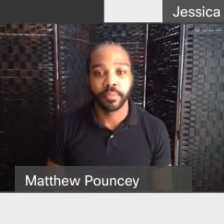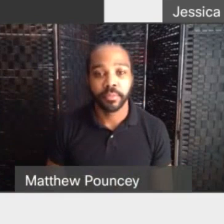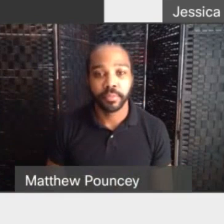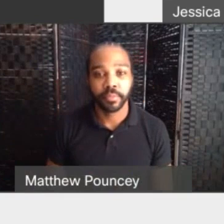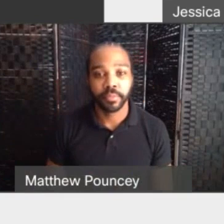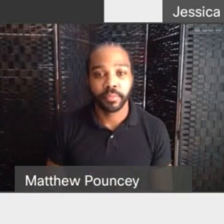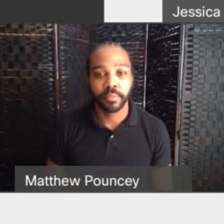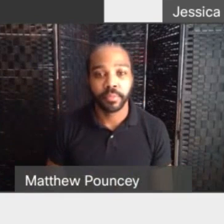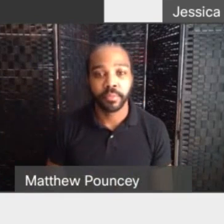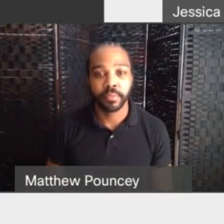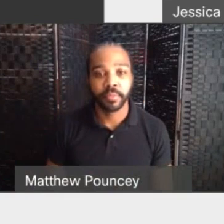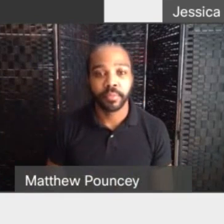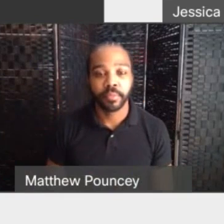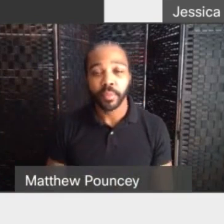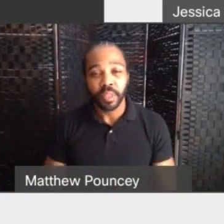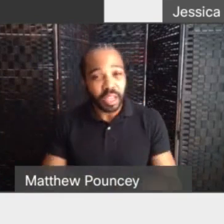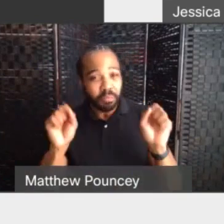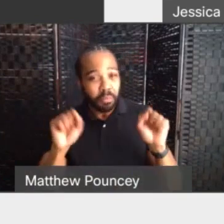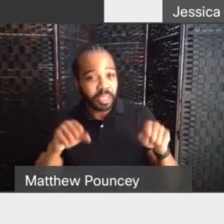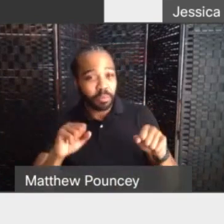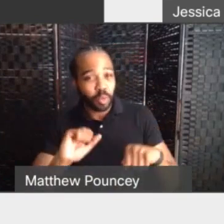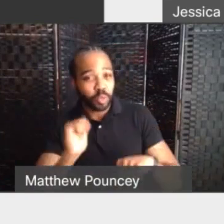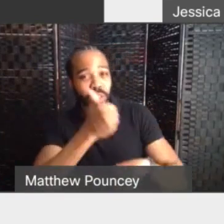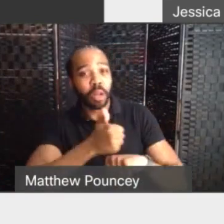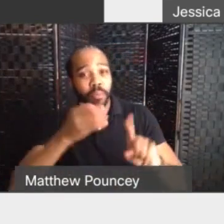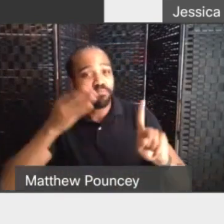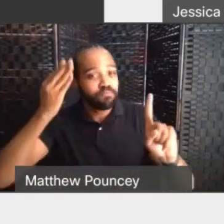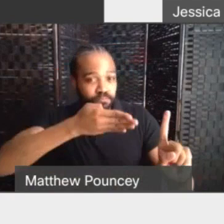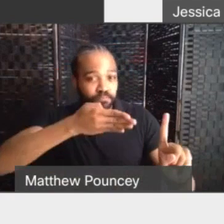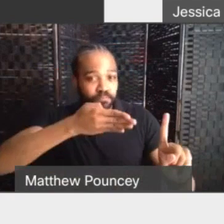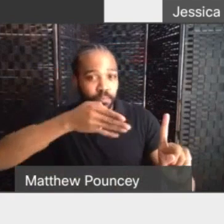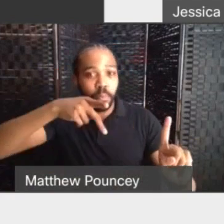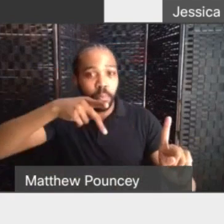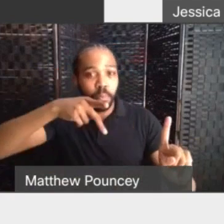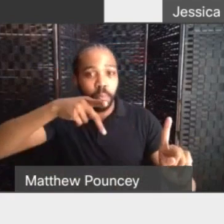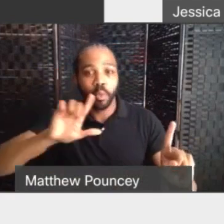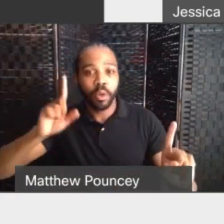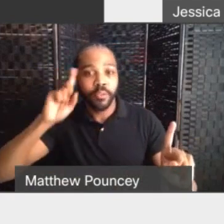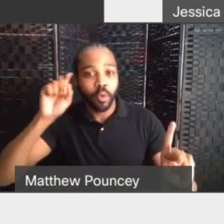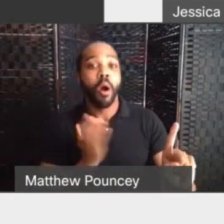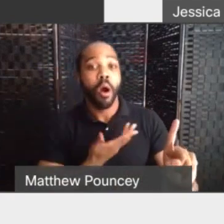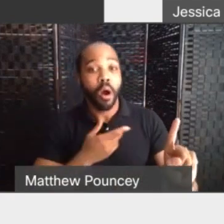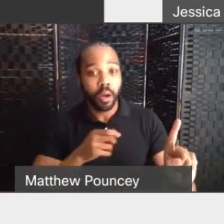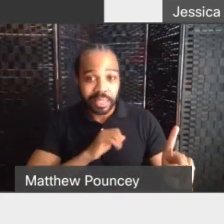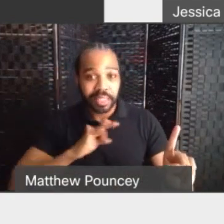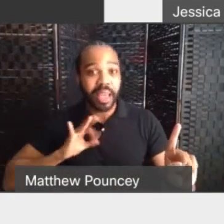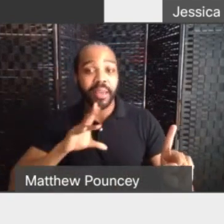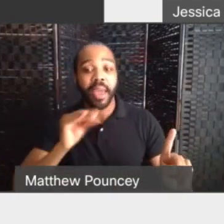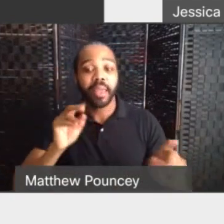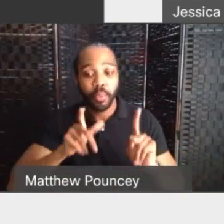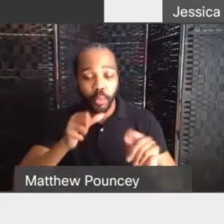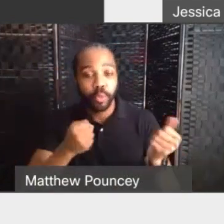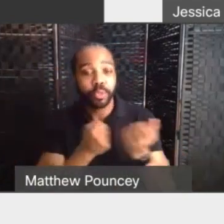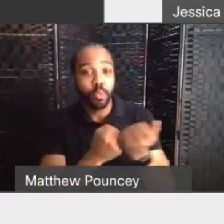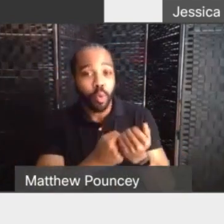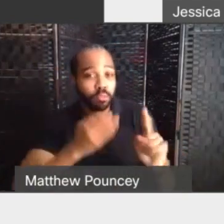Is it possible to set up a designated portal for our staff and people supported? It's challenging to get in